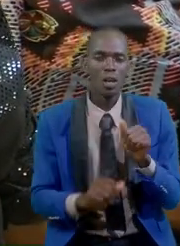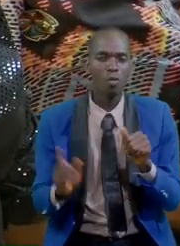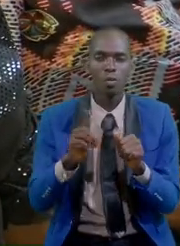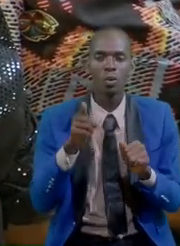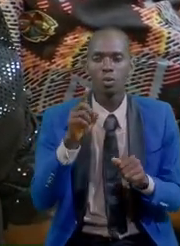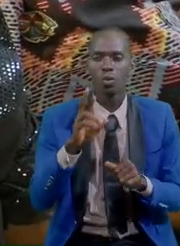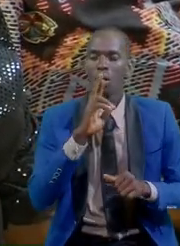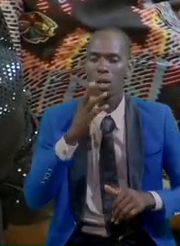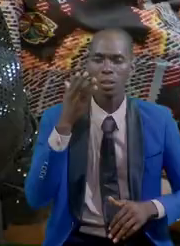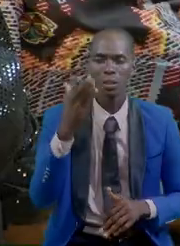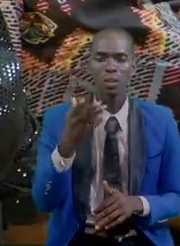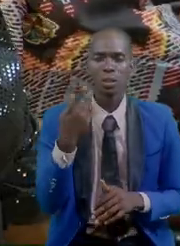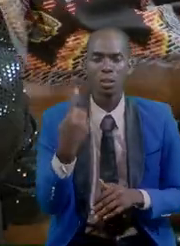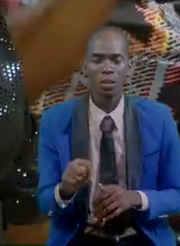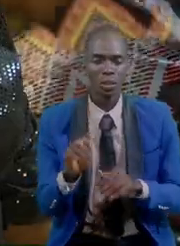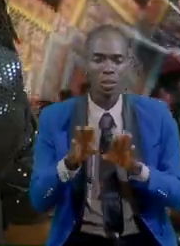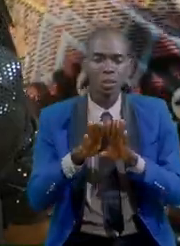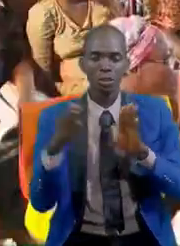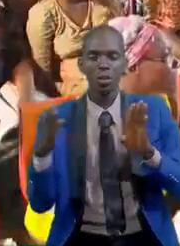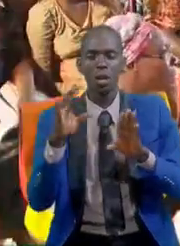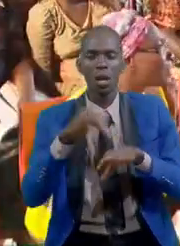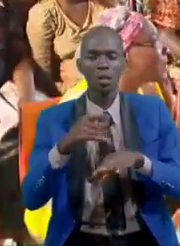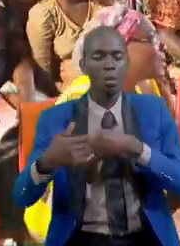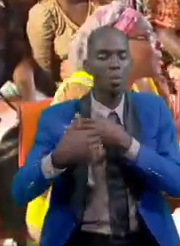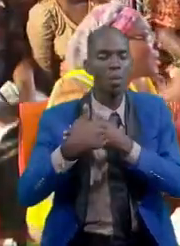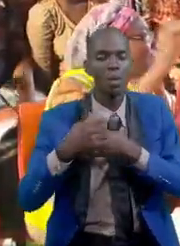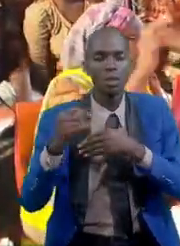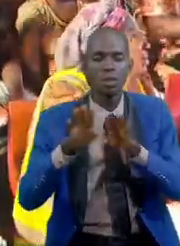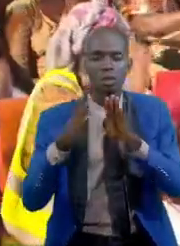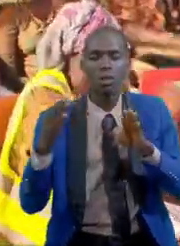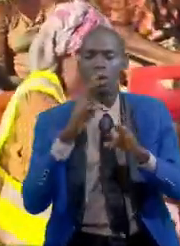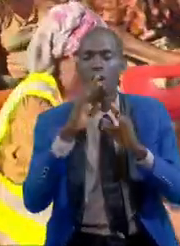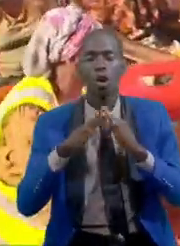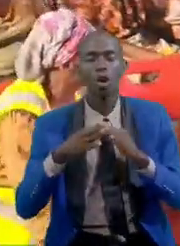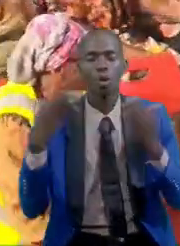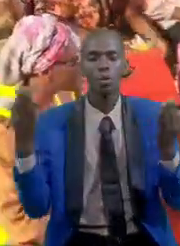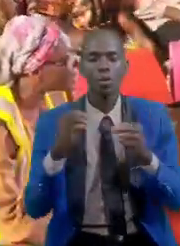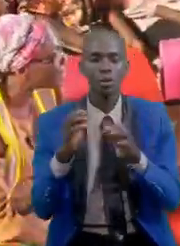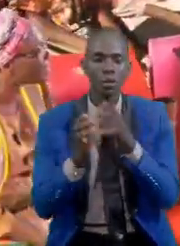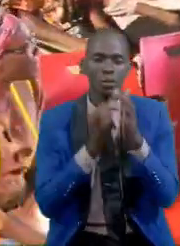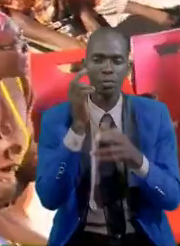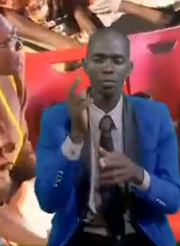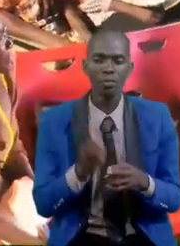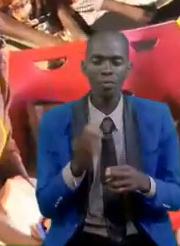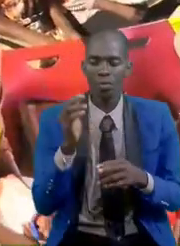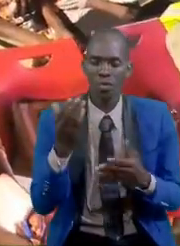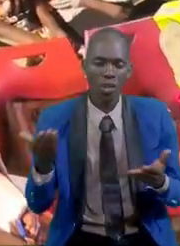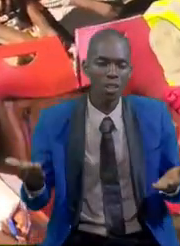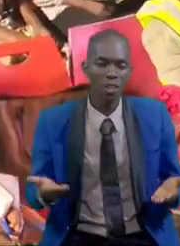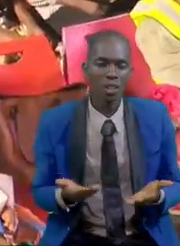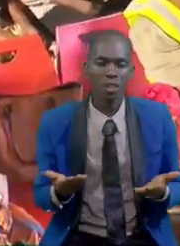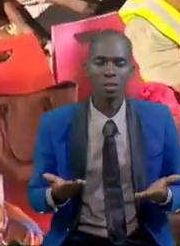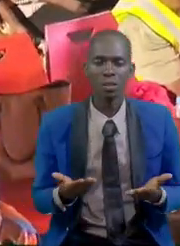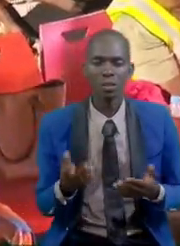the doors are open in Jesus' name. On the platform here, to